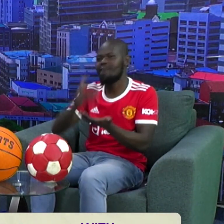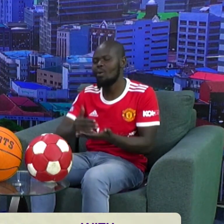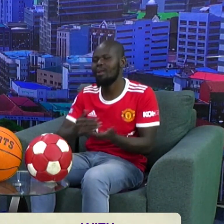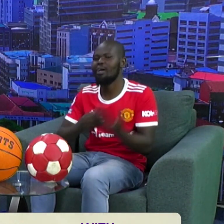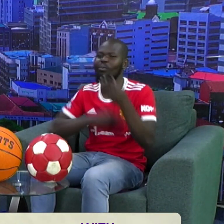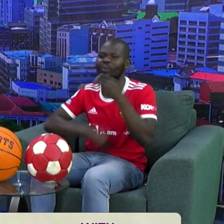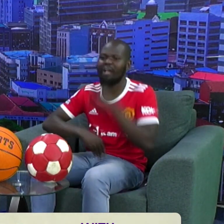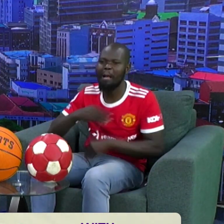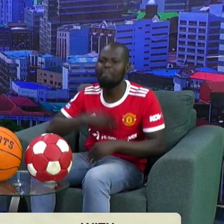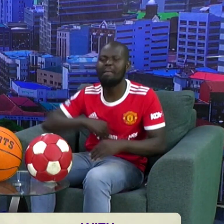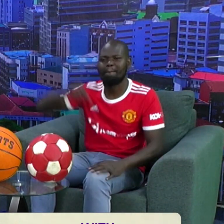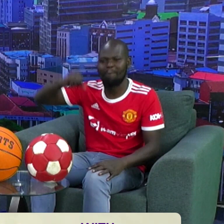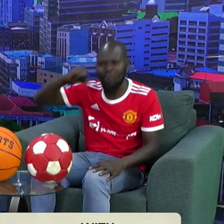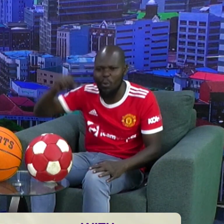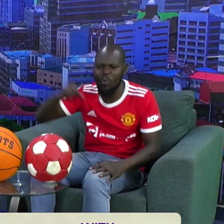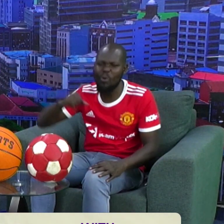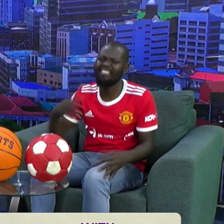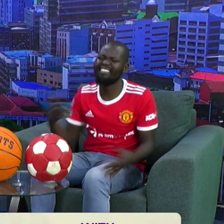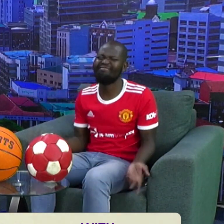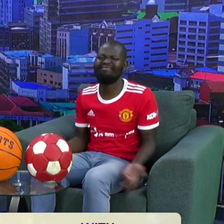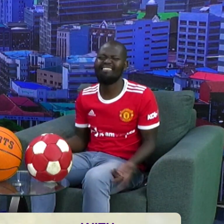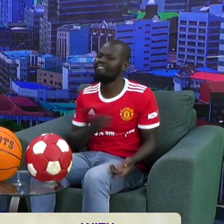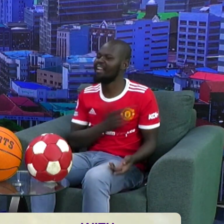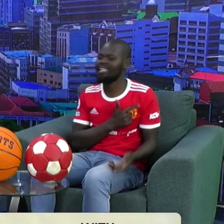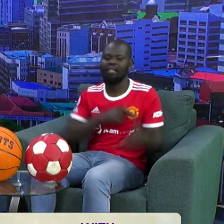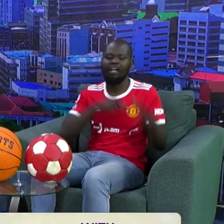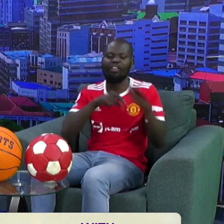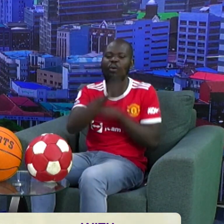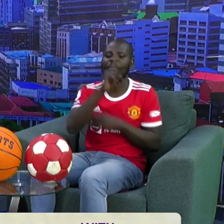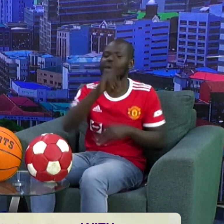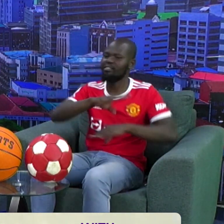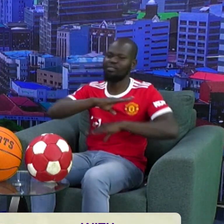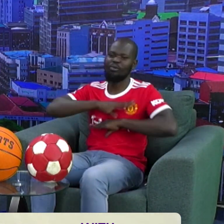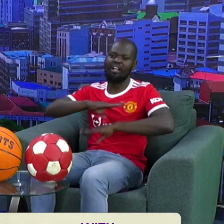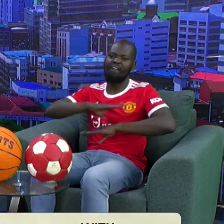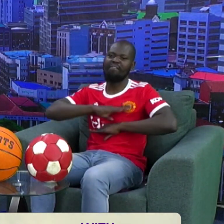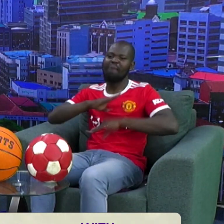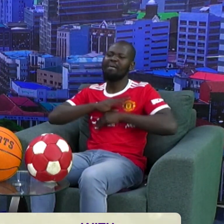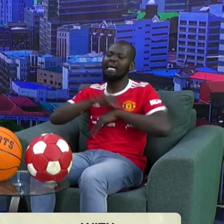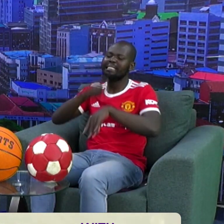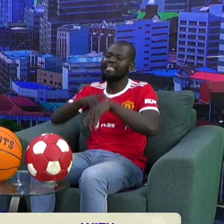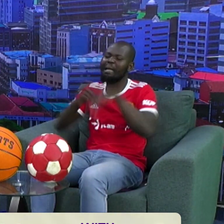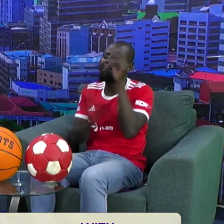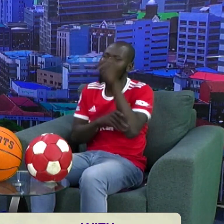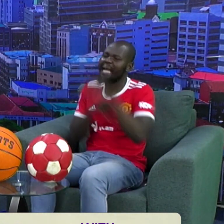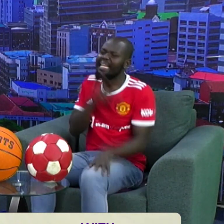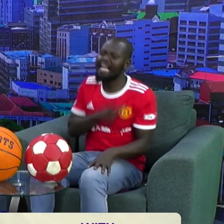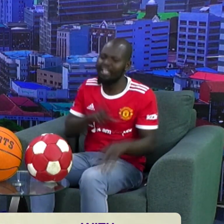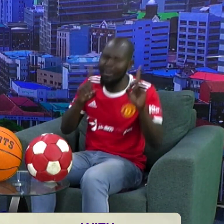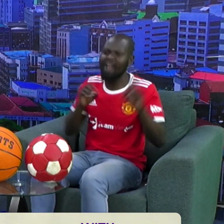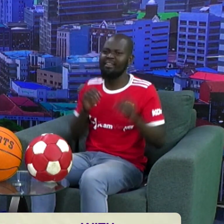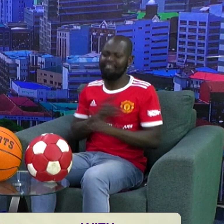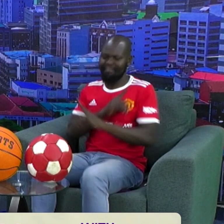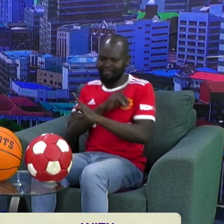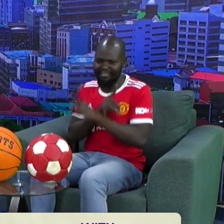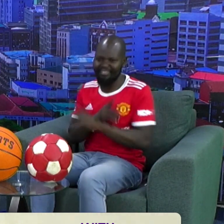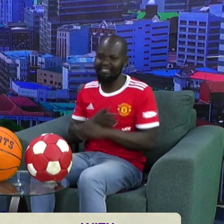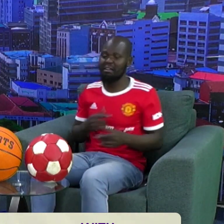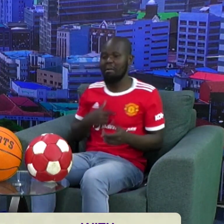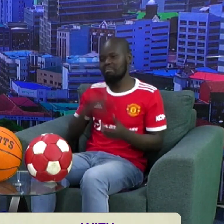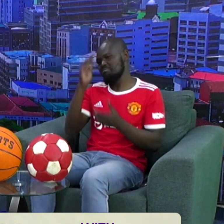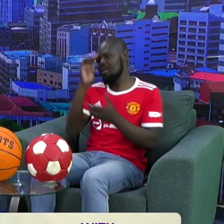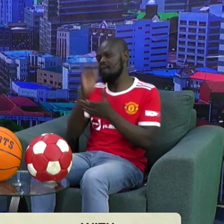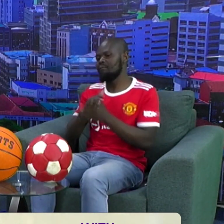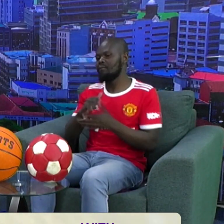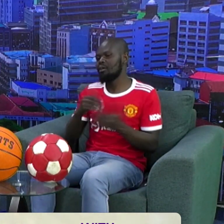improve, and the funding, probably the politics will be eliminated, and the corruption. I believe by then